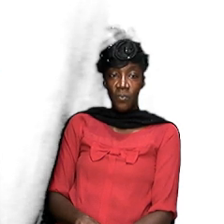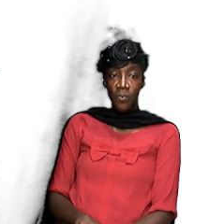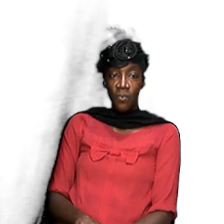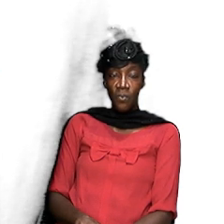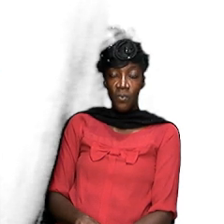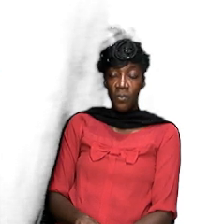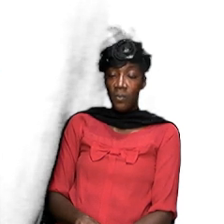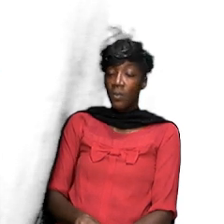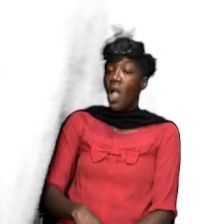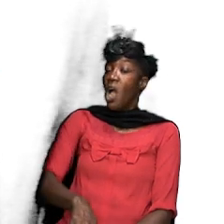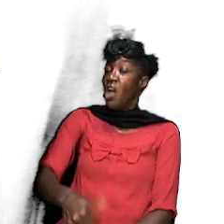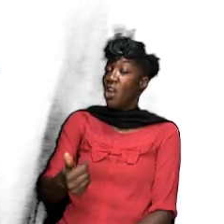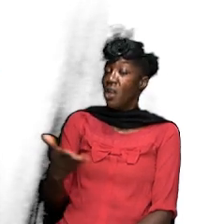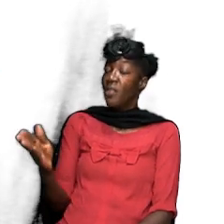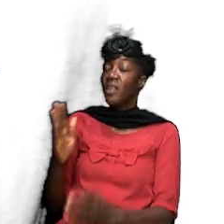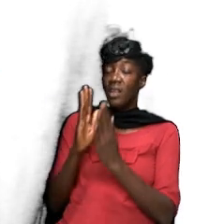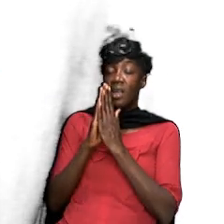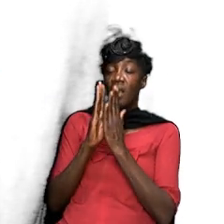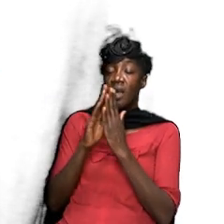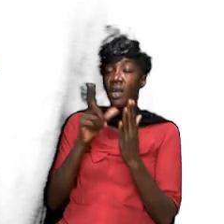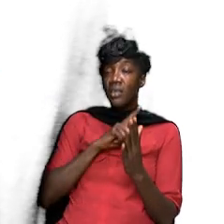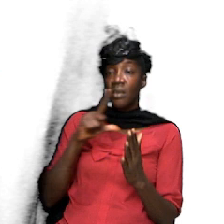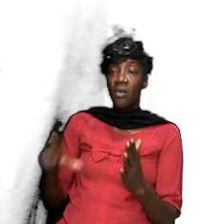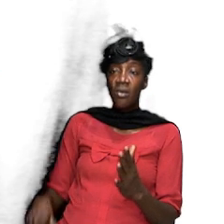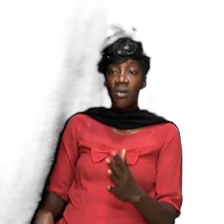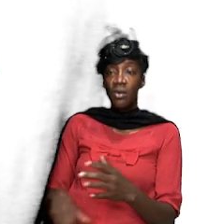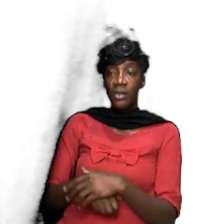a next thing that we can ask for, Lord,